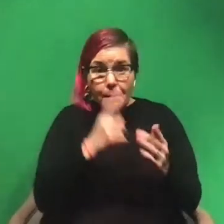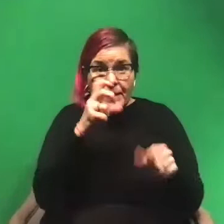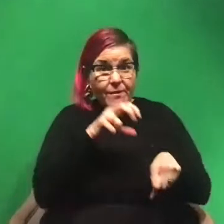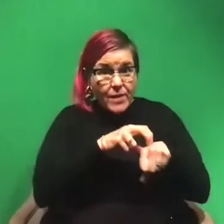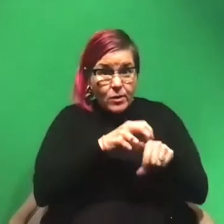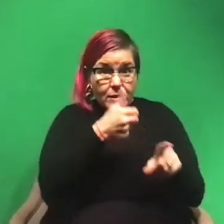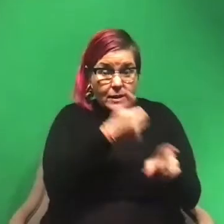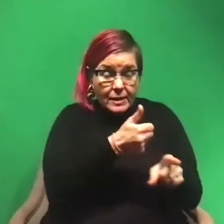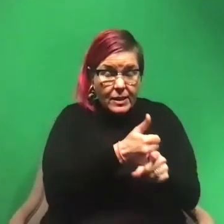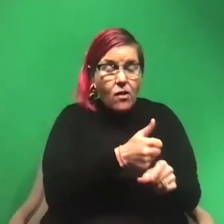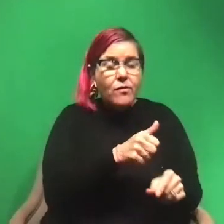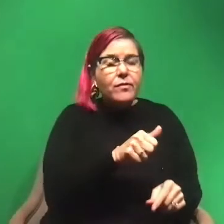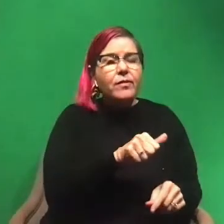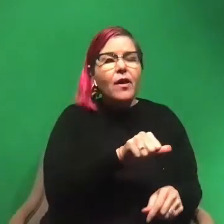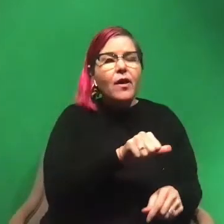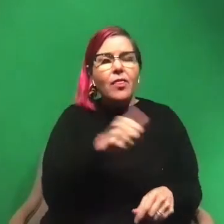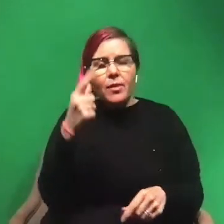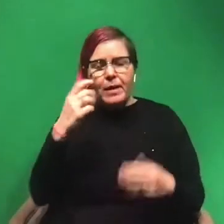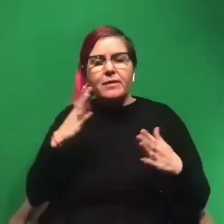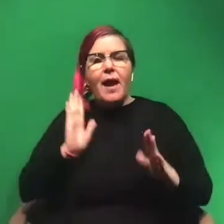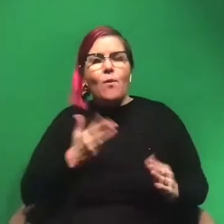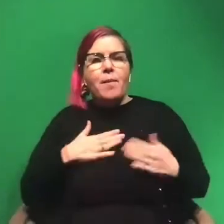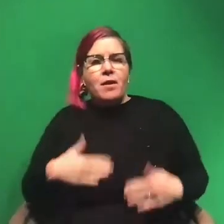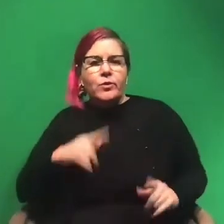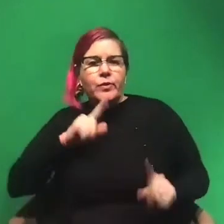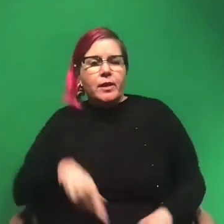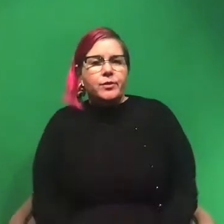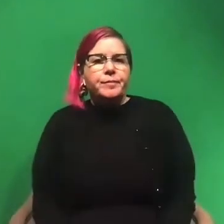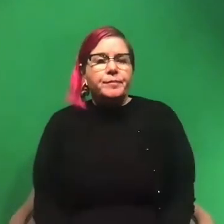some of them because our body is reacting to it.